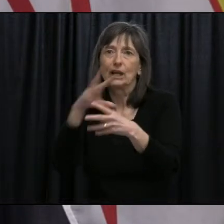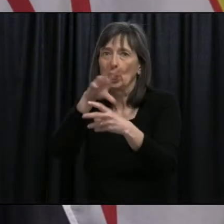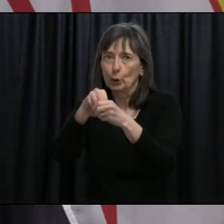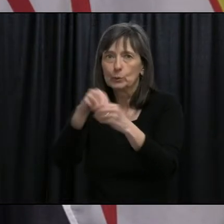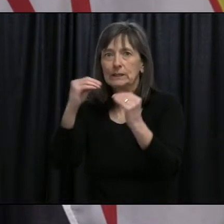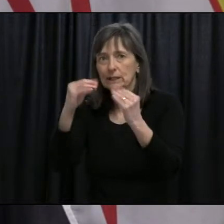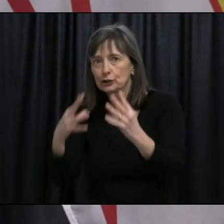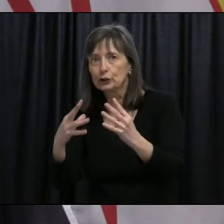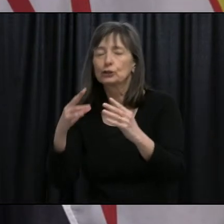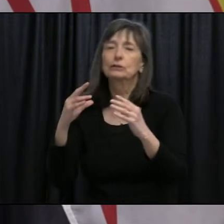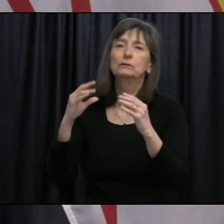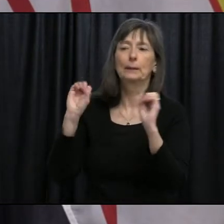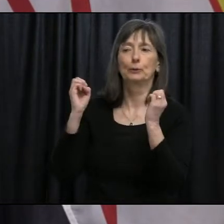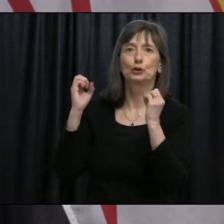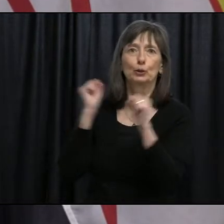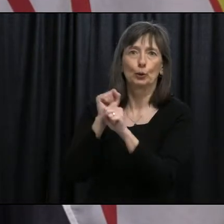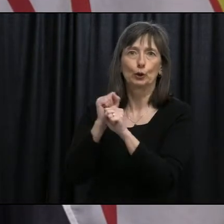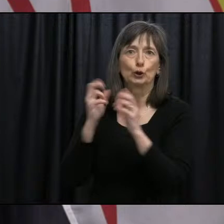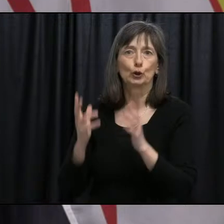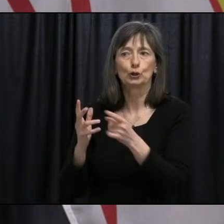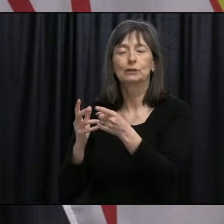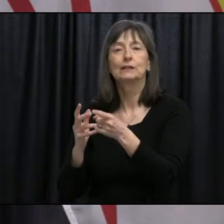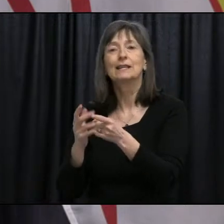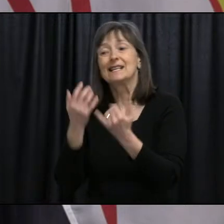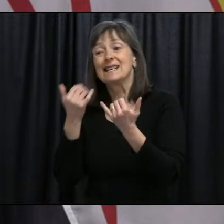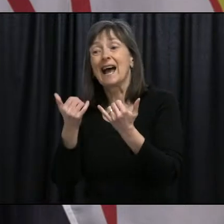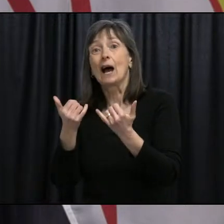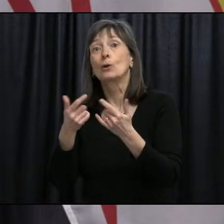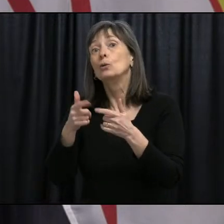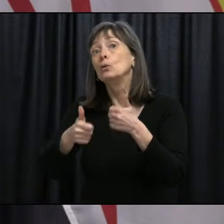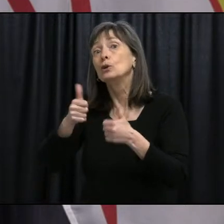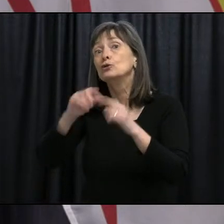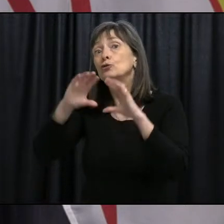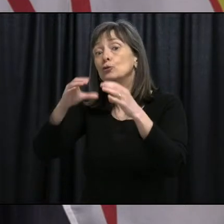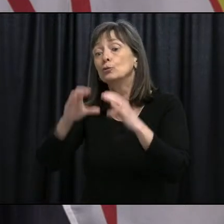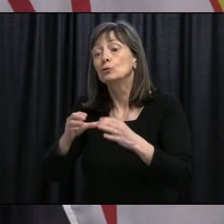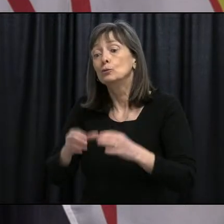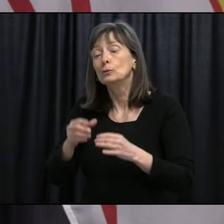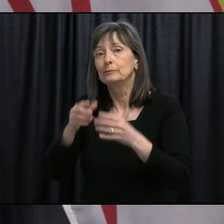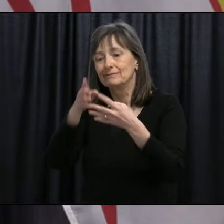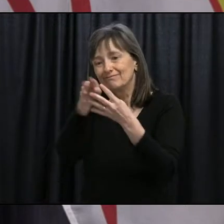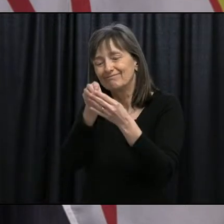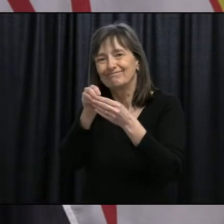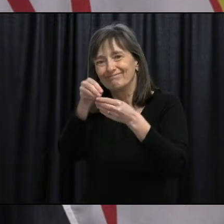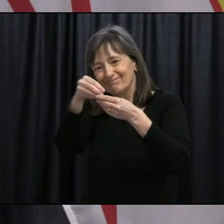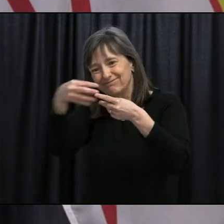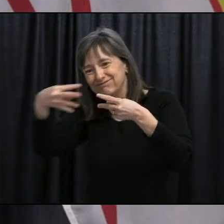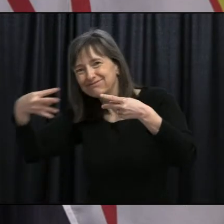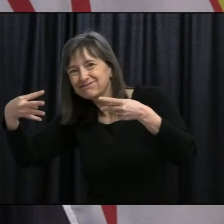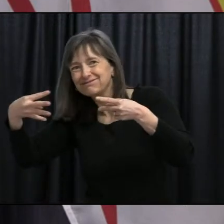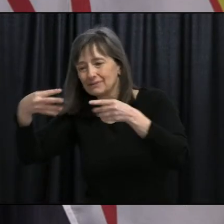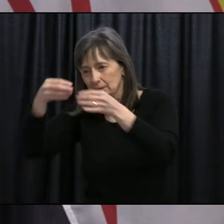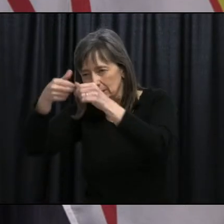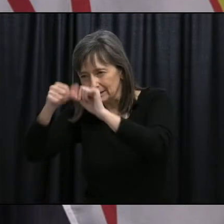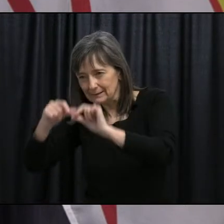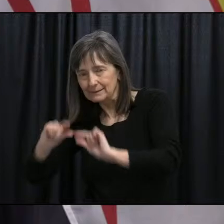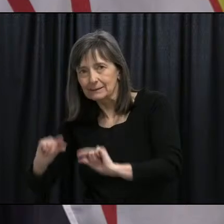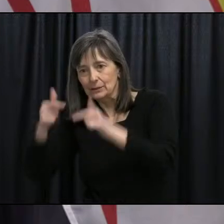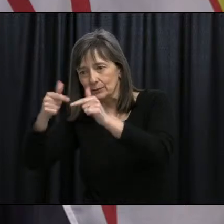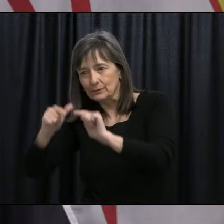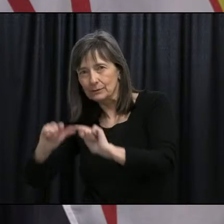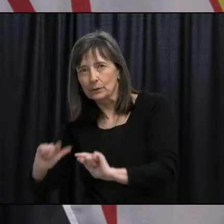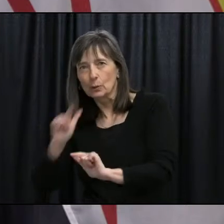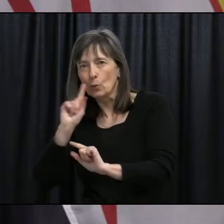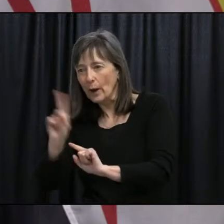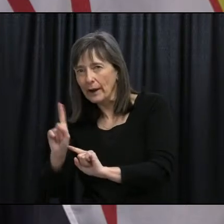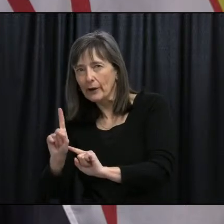are having discussions about where we go next with that, and our priority